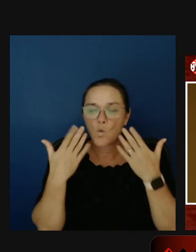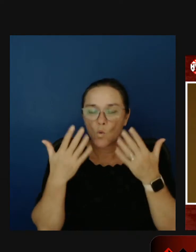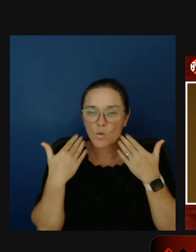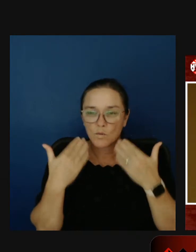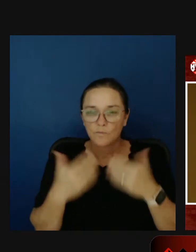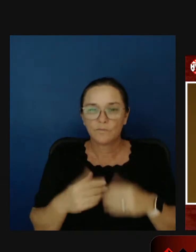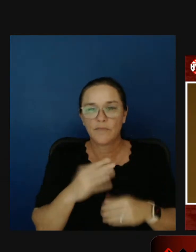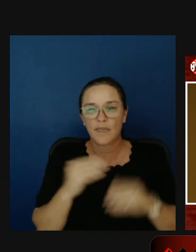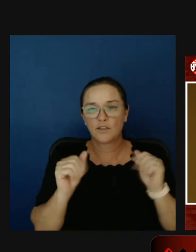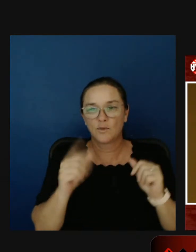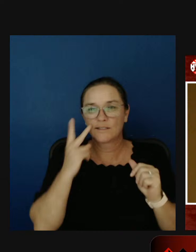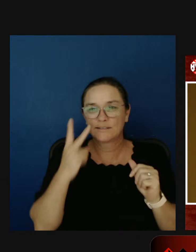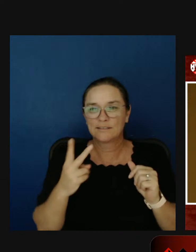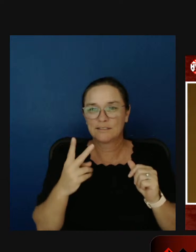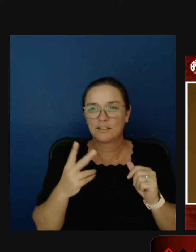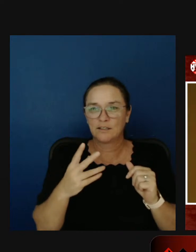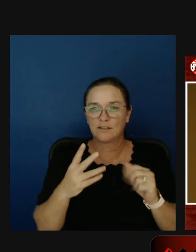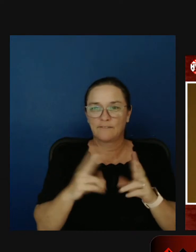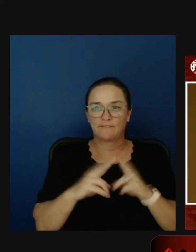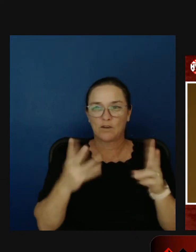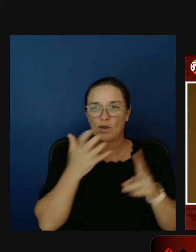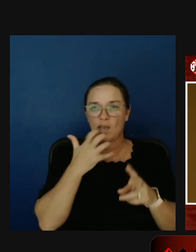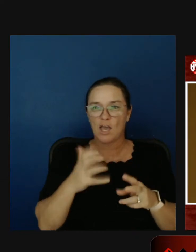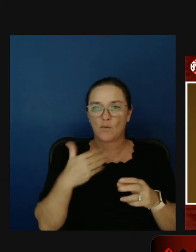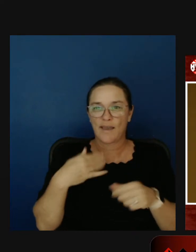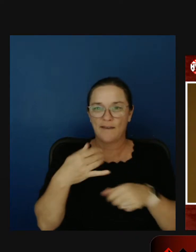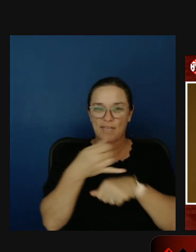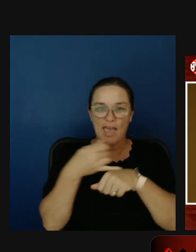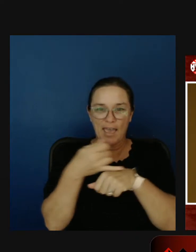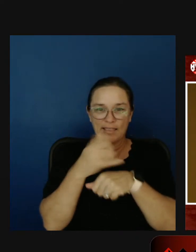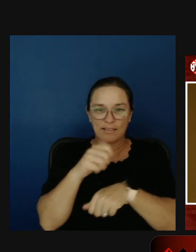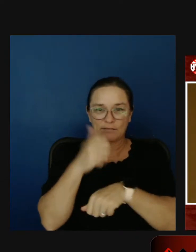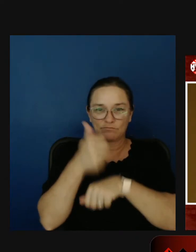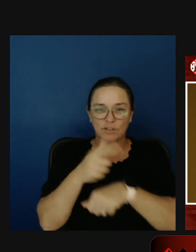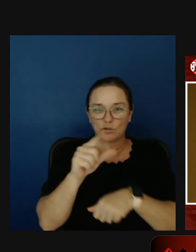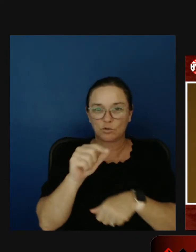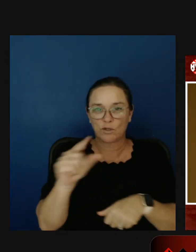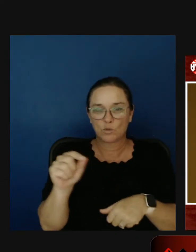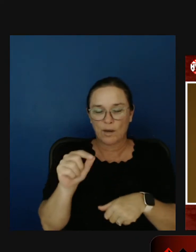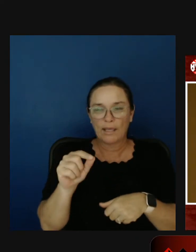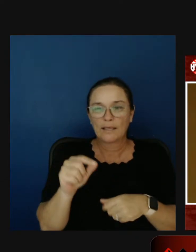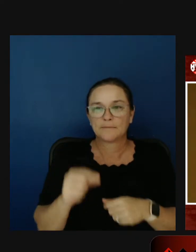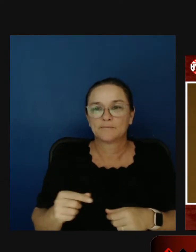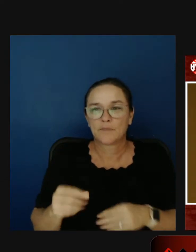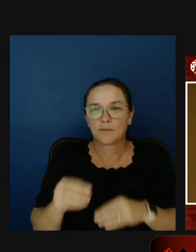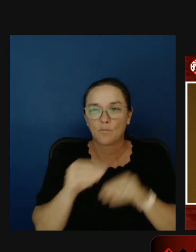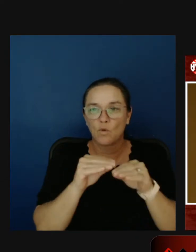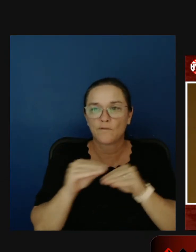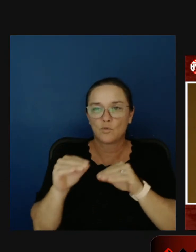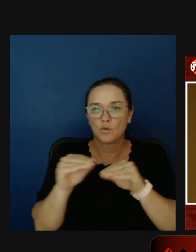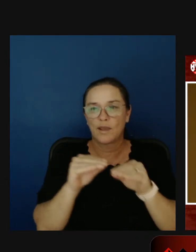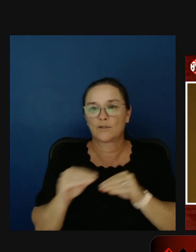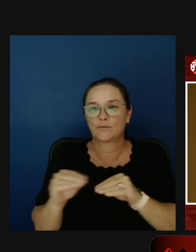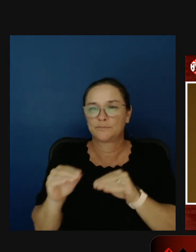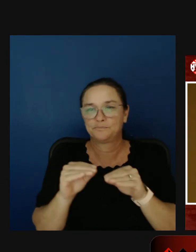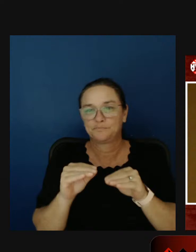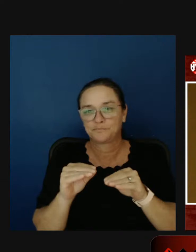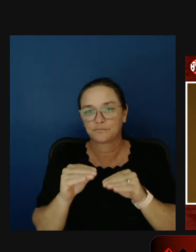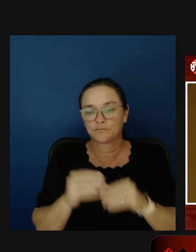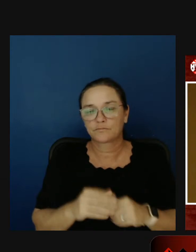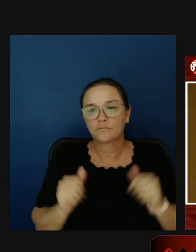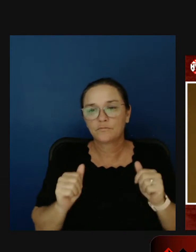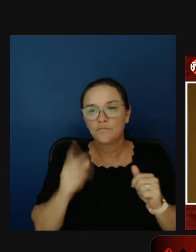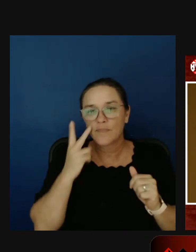And you can see real hot. We've got this island that formed in 2020 and kind of floated around the lava lake. You can see